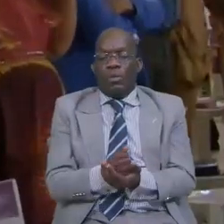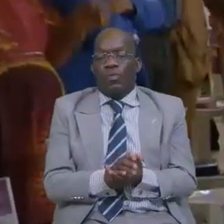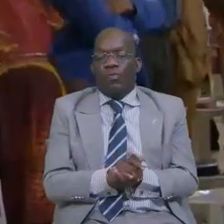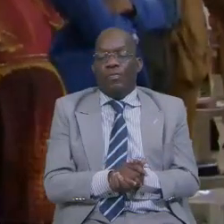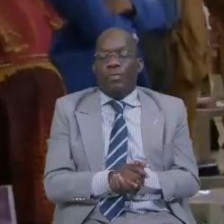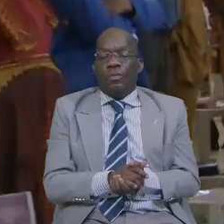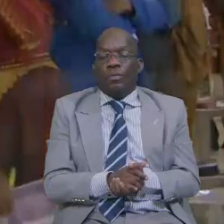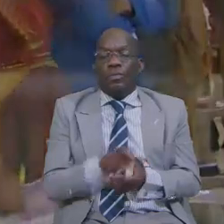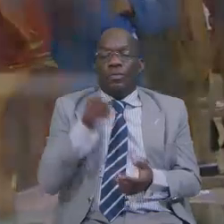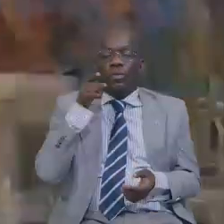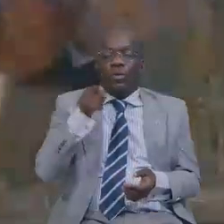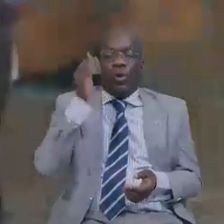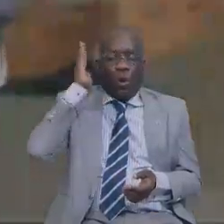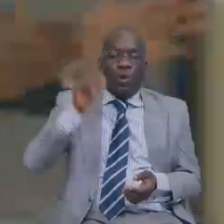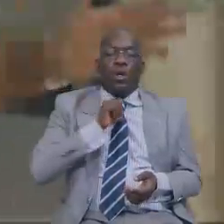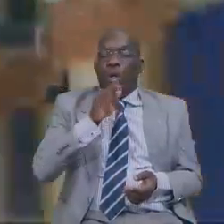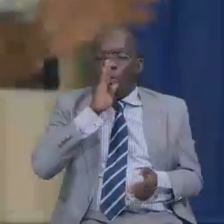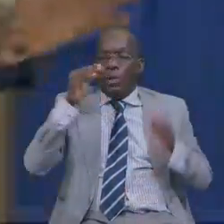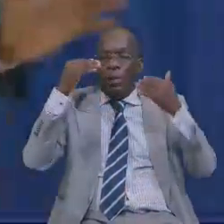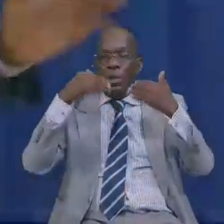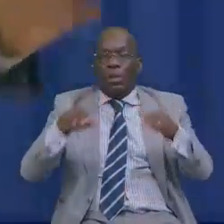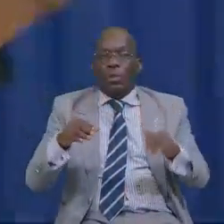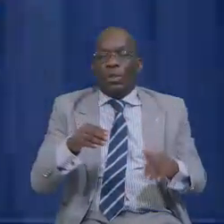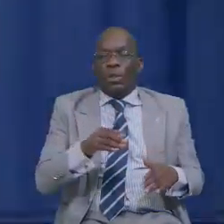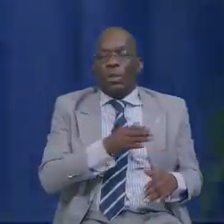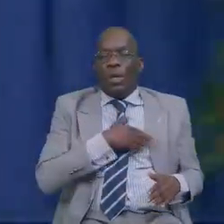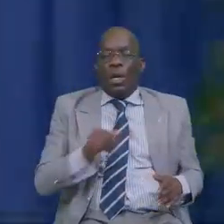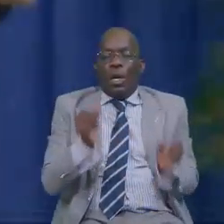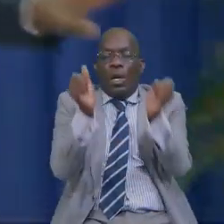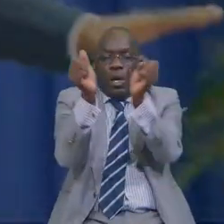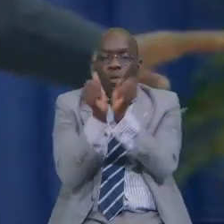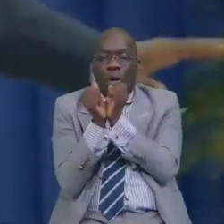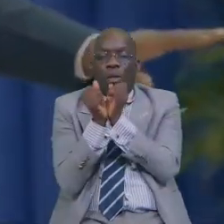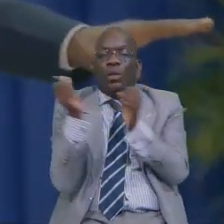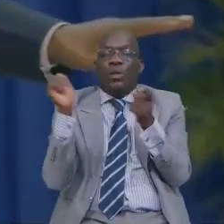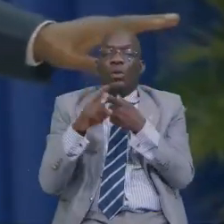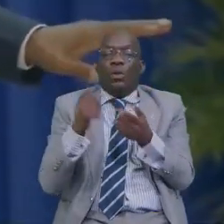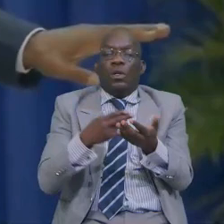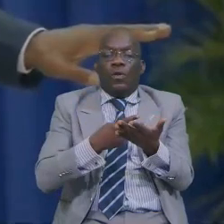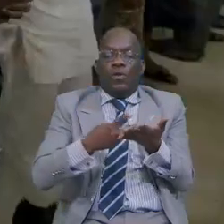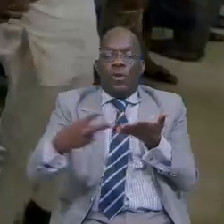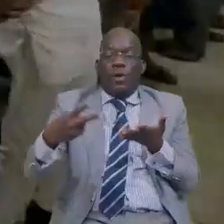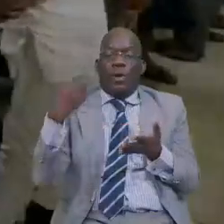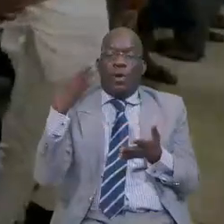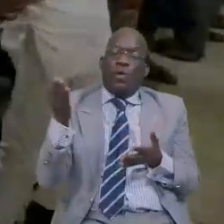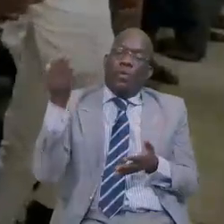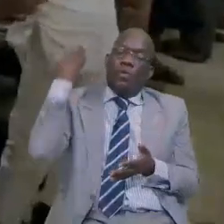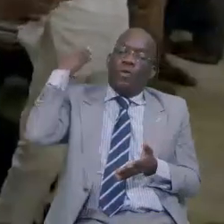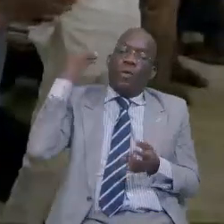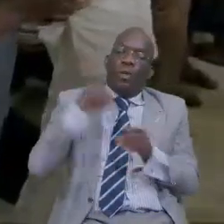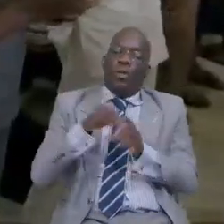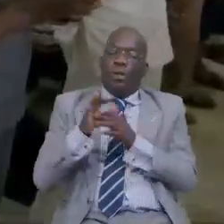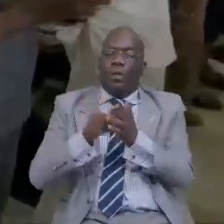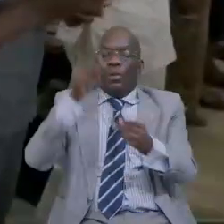You'll not be limited and tied to the failure of the past.